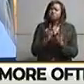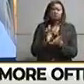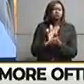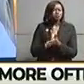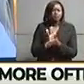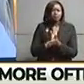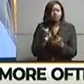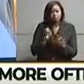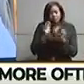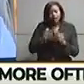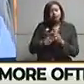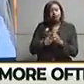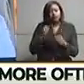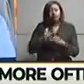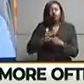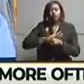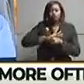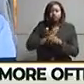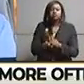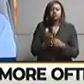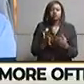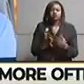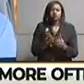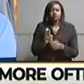the virus if you wash properly,